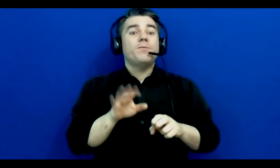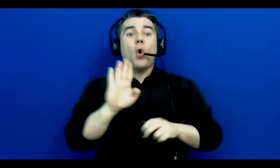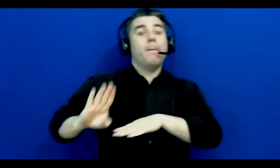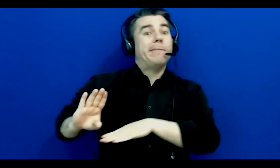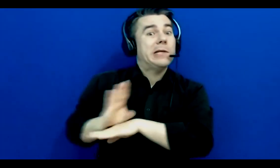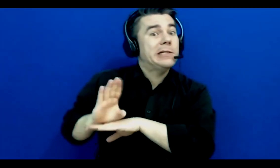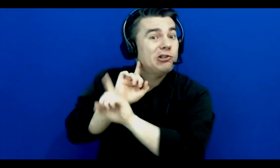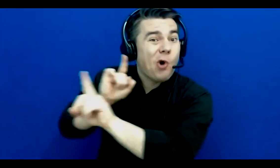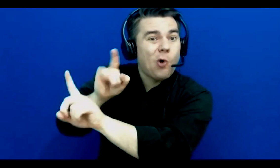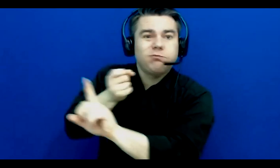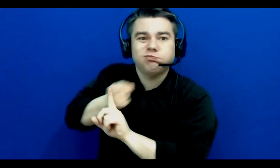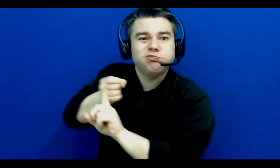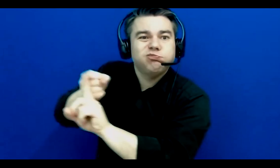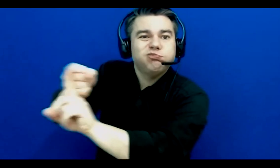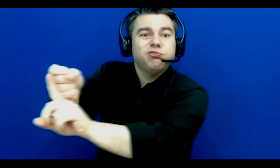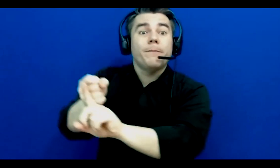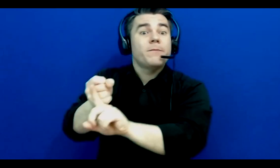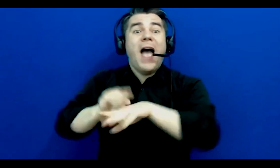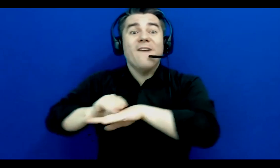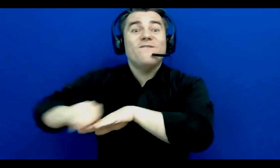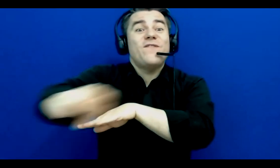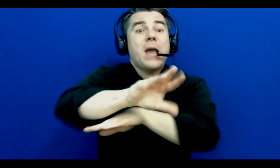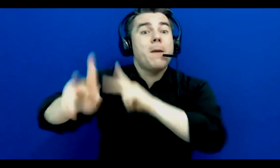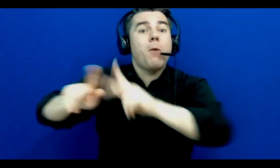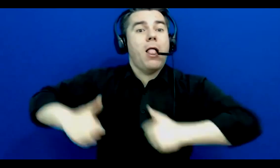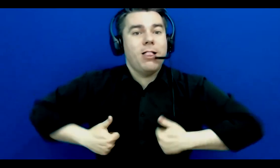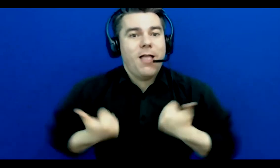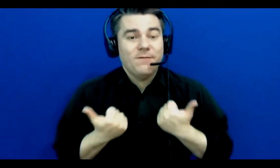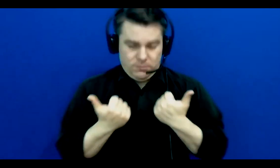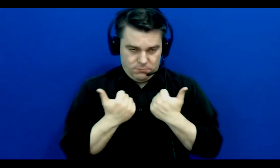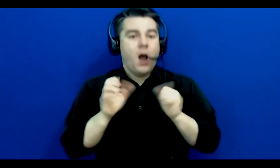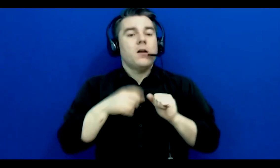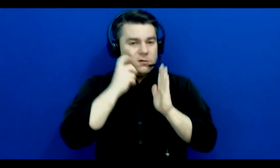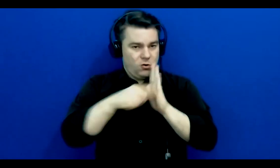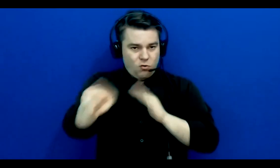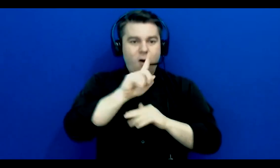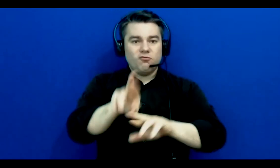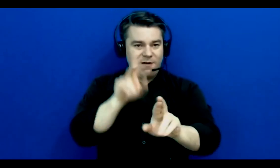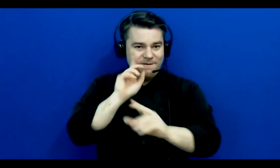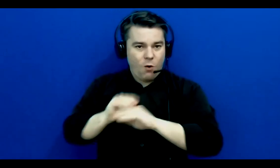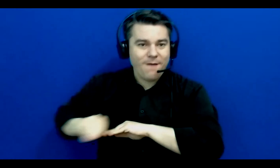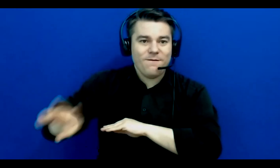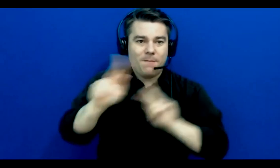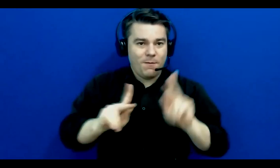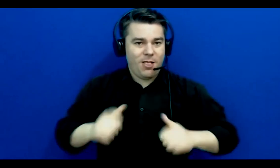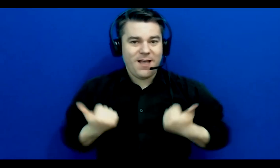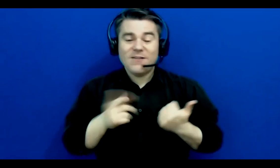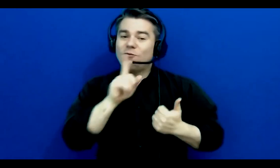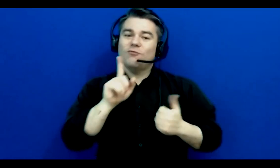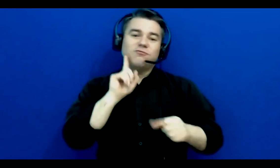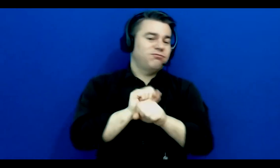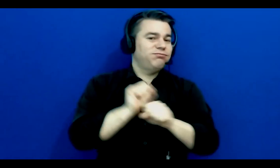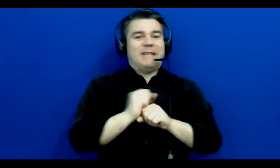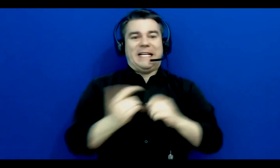goals, impacting lives. I can tell you guys are ready to impact lives. And I'm so excited